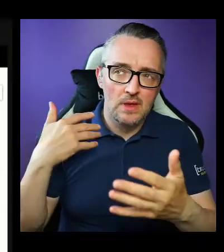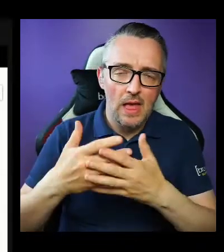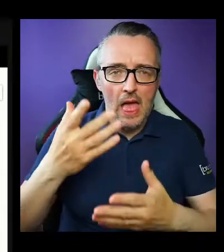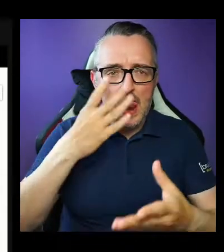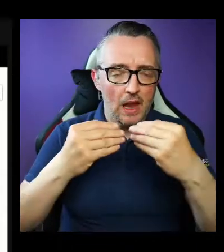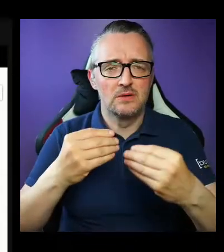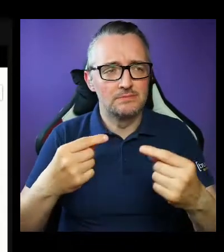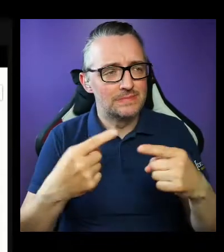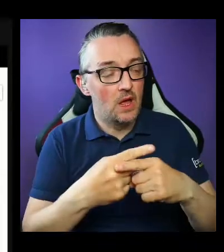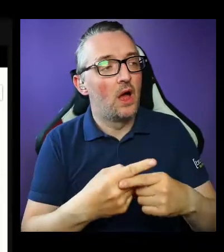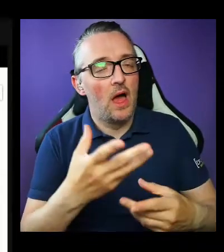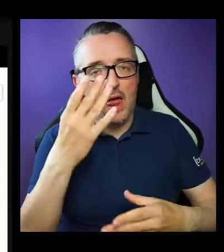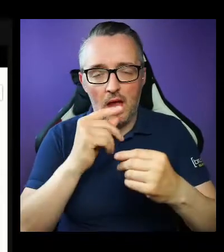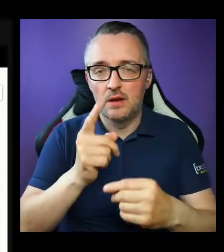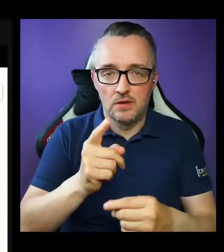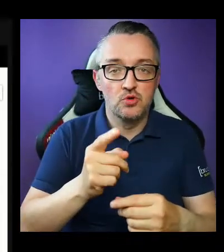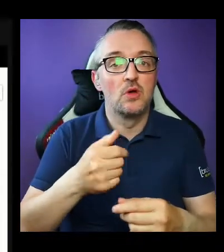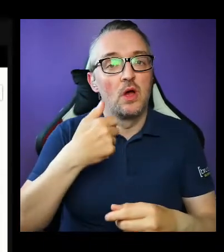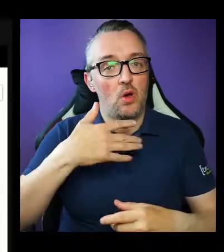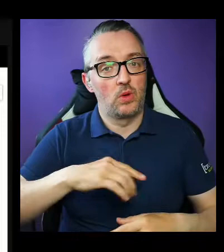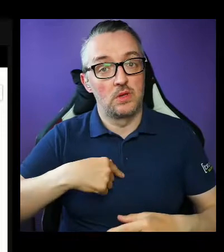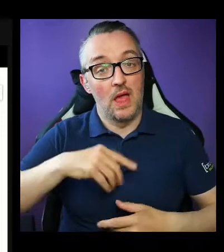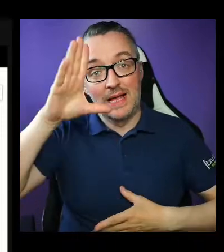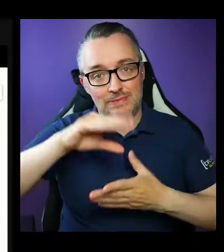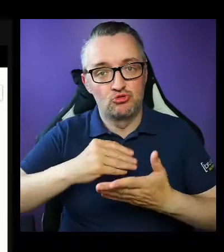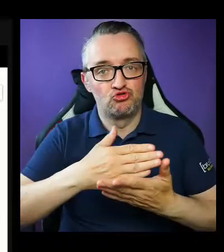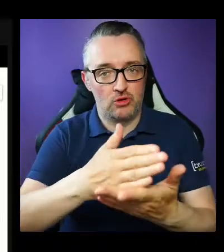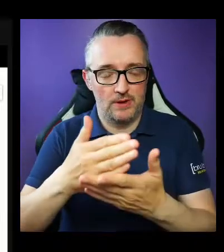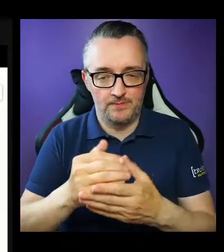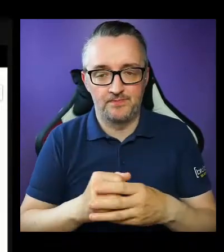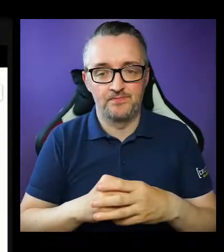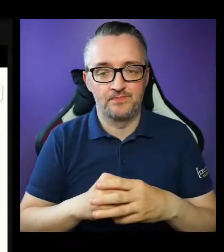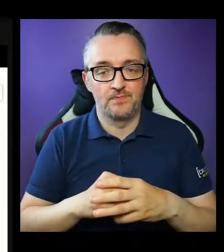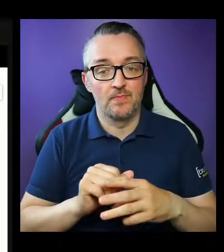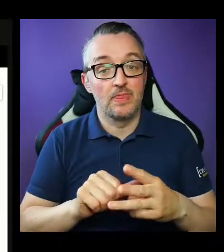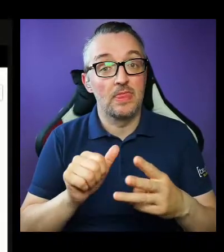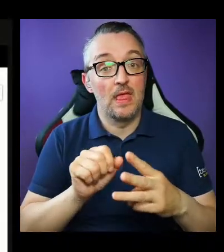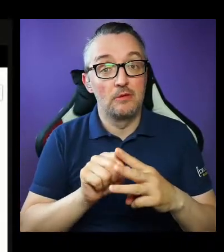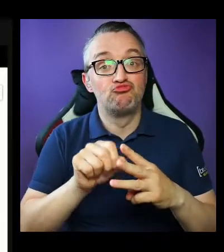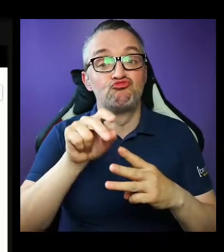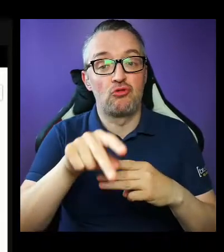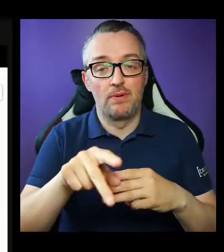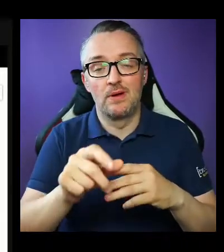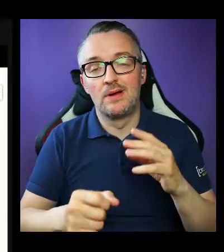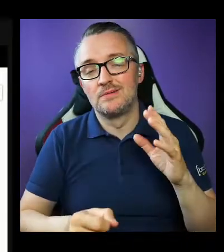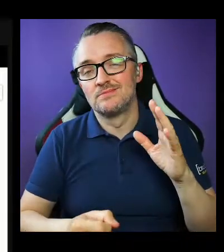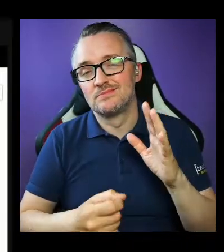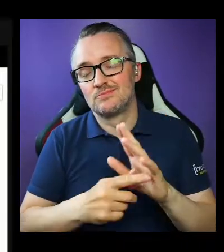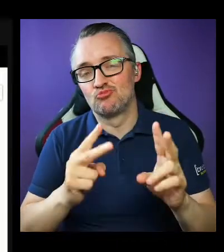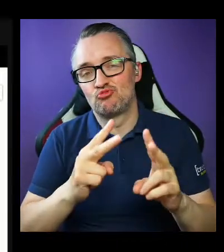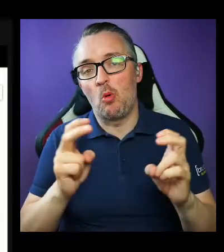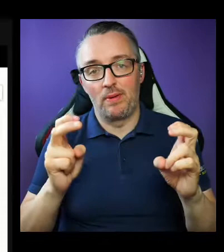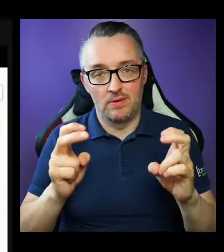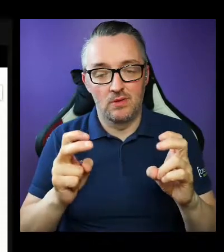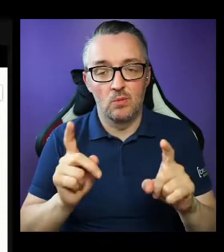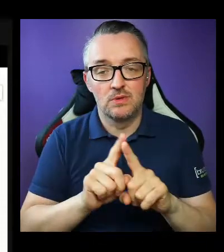and things that I want to share with you from our experience. And then jumping into the main topic of today's